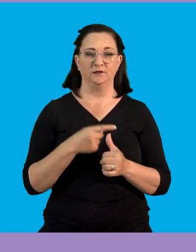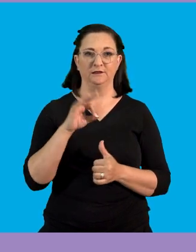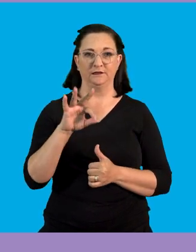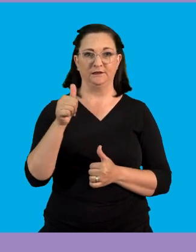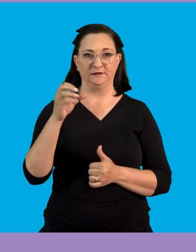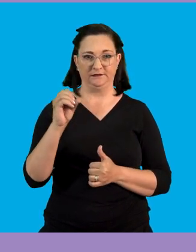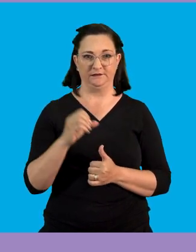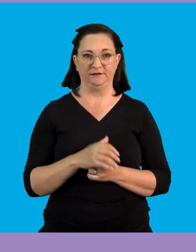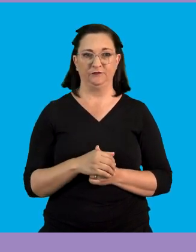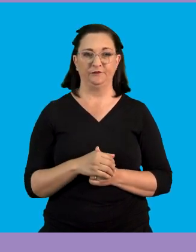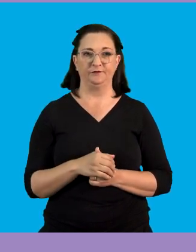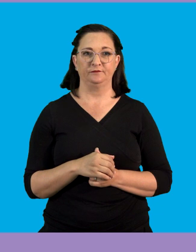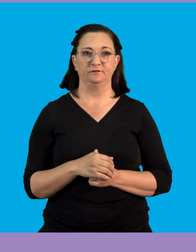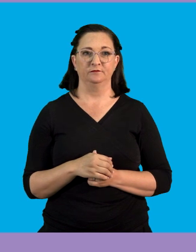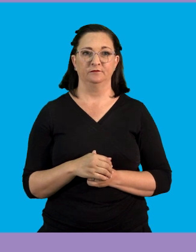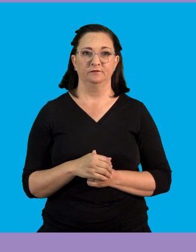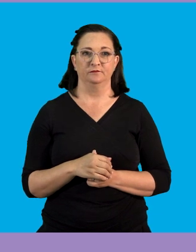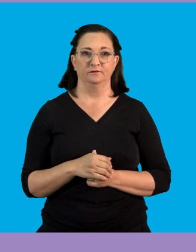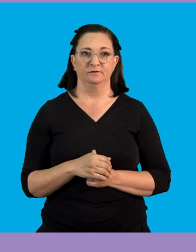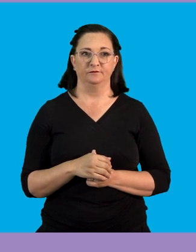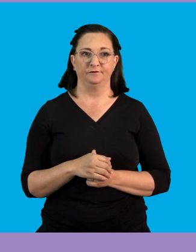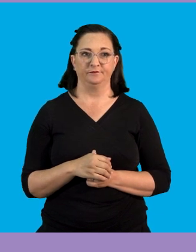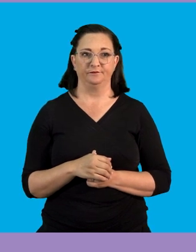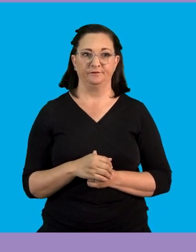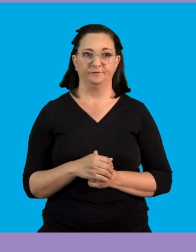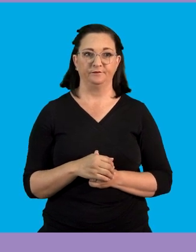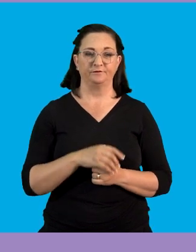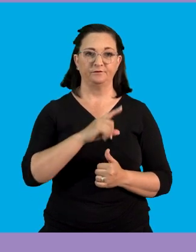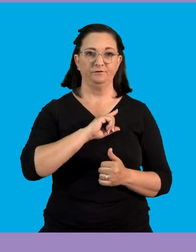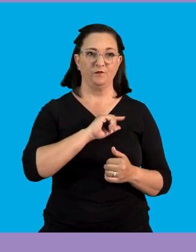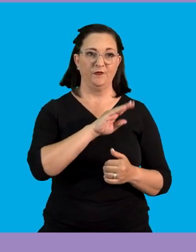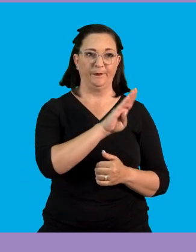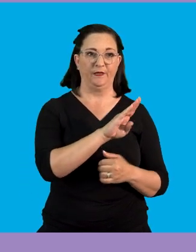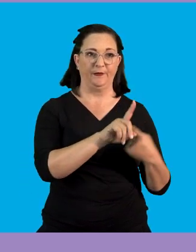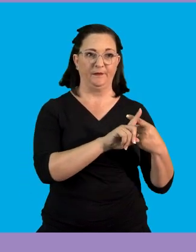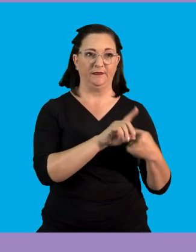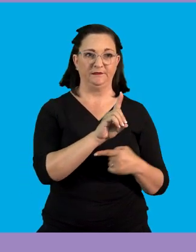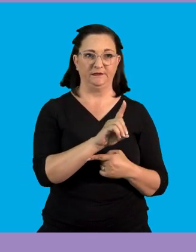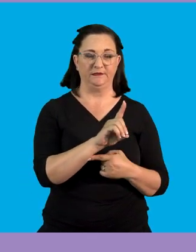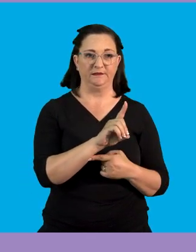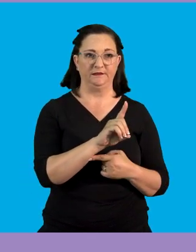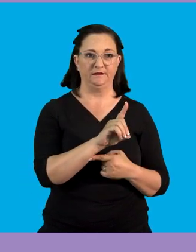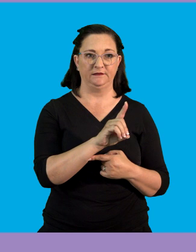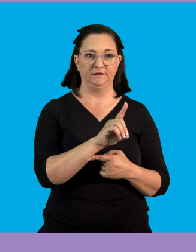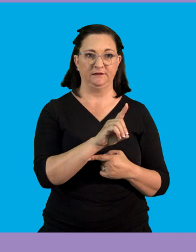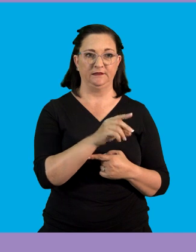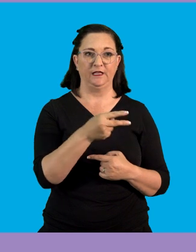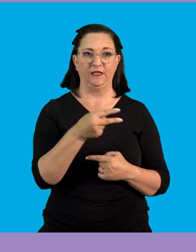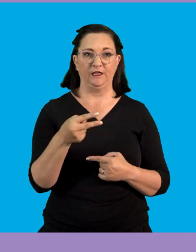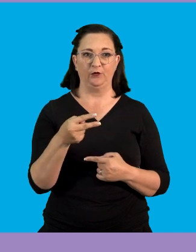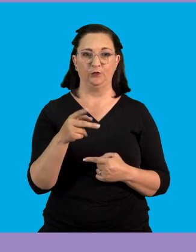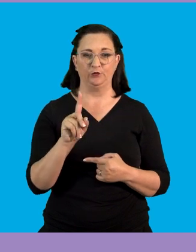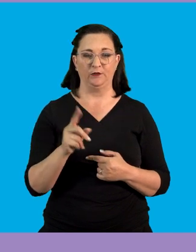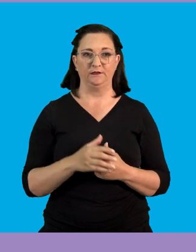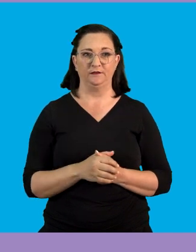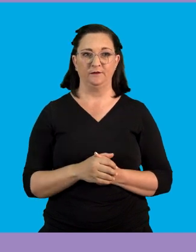give us 360 degrees. And so we'll remain with B plus D, and